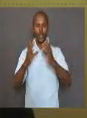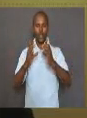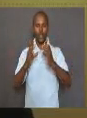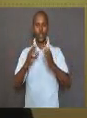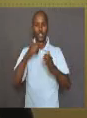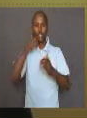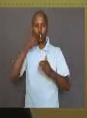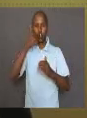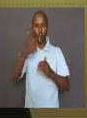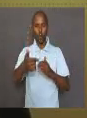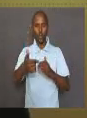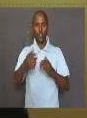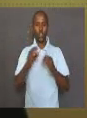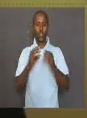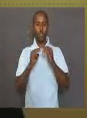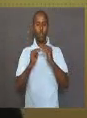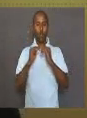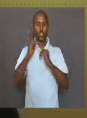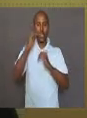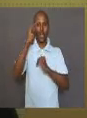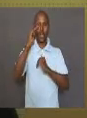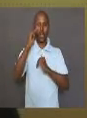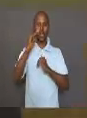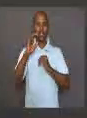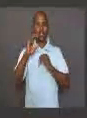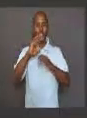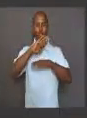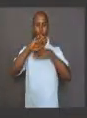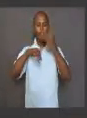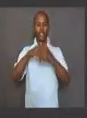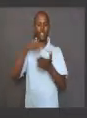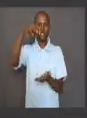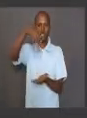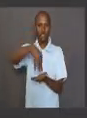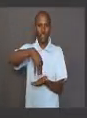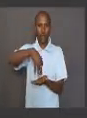This is called more than cumulative frequency.